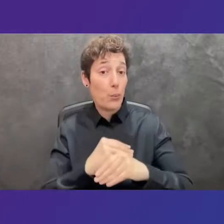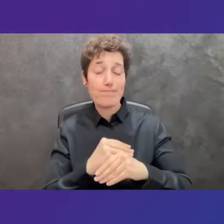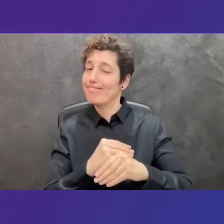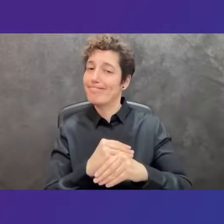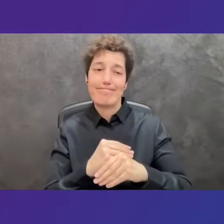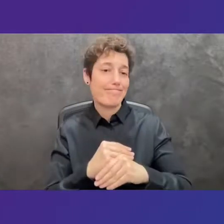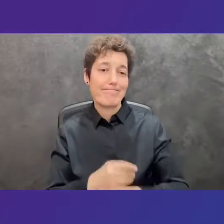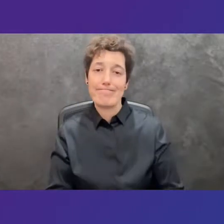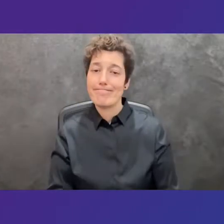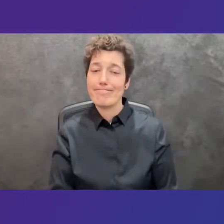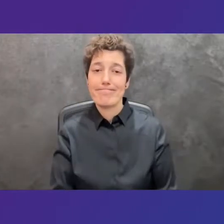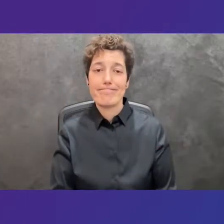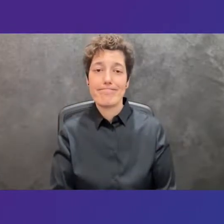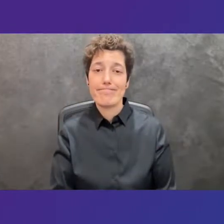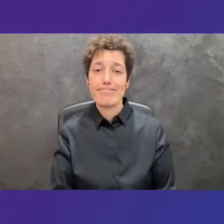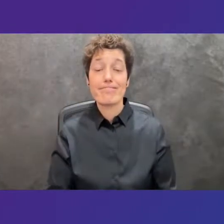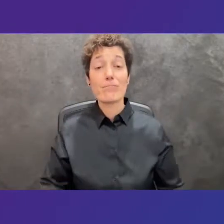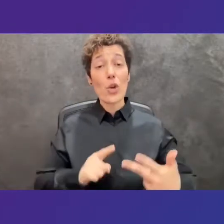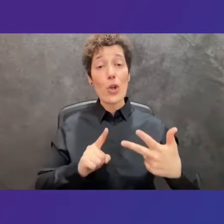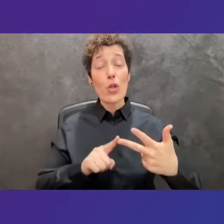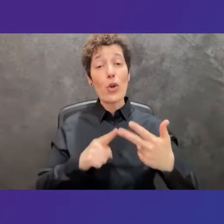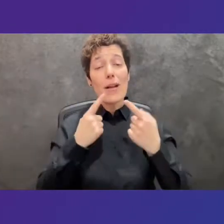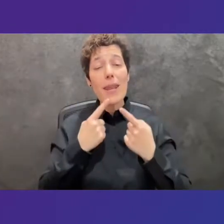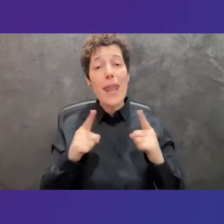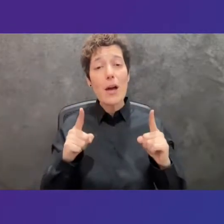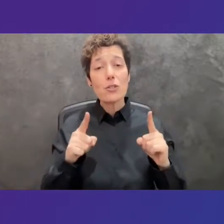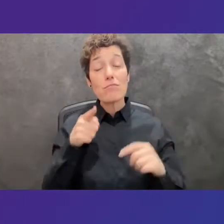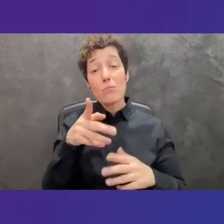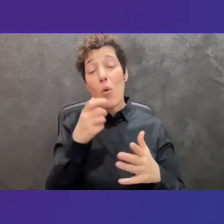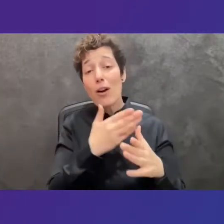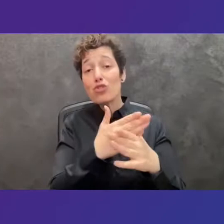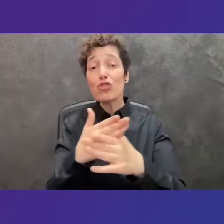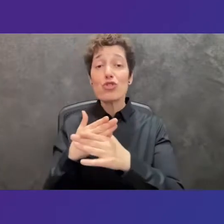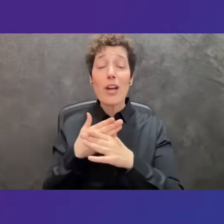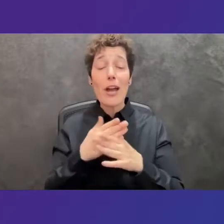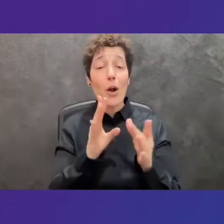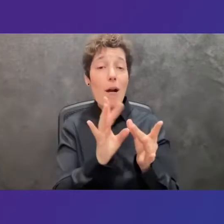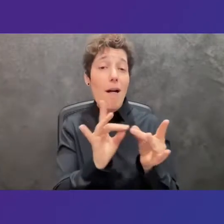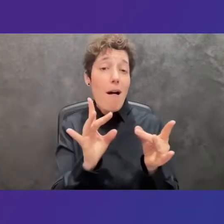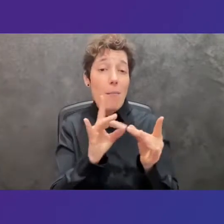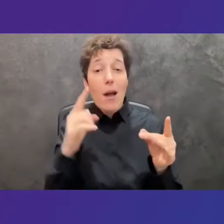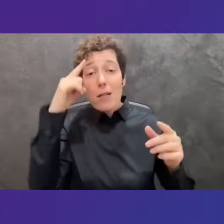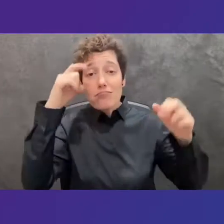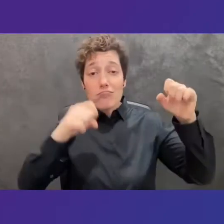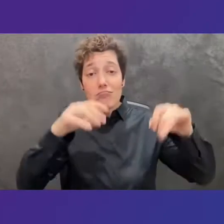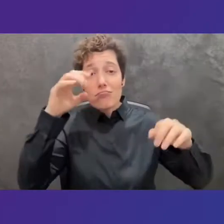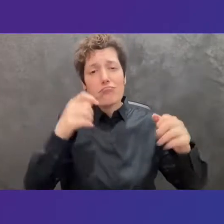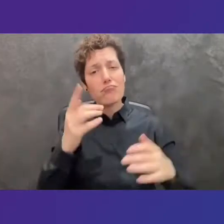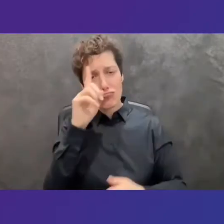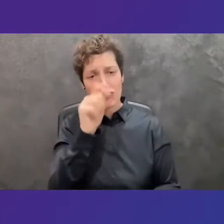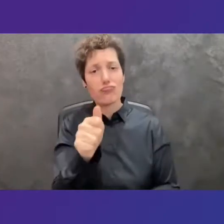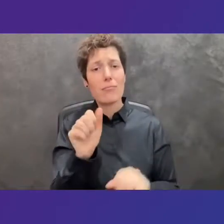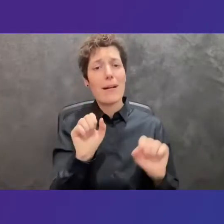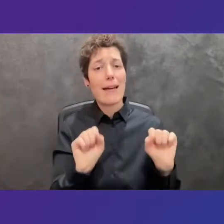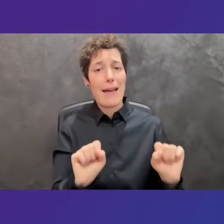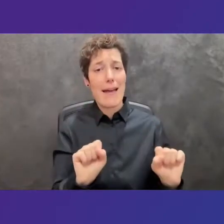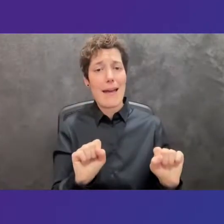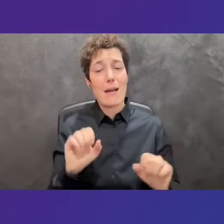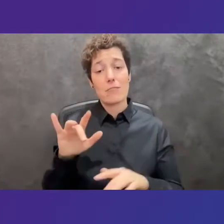Third, feel free to post comments you want to share with the community in the chat section to the right of this event